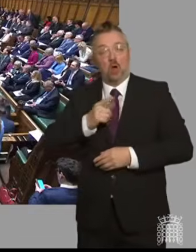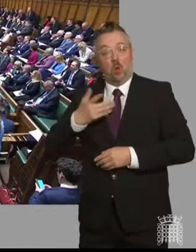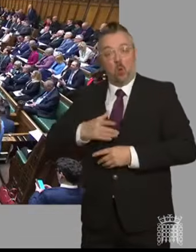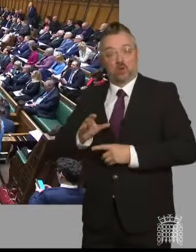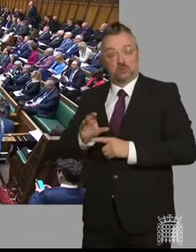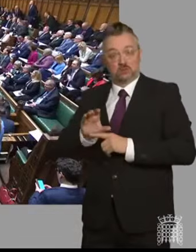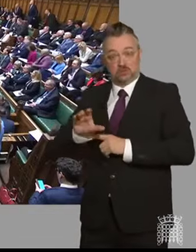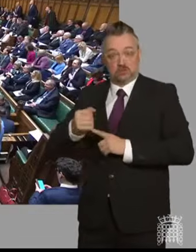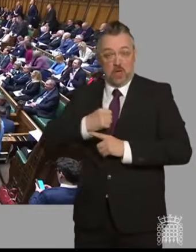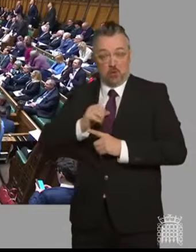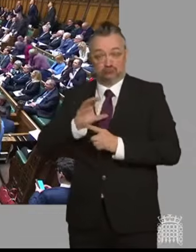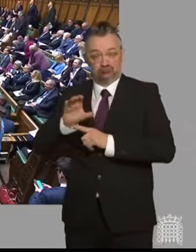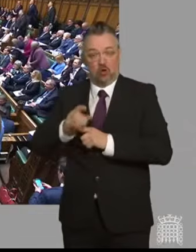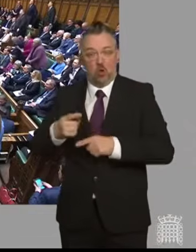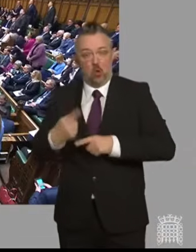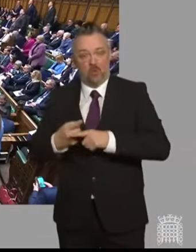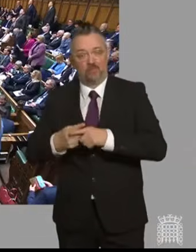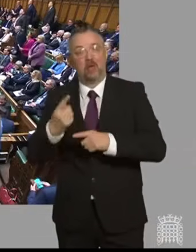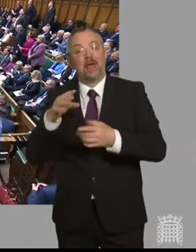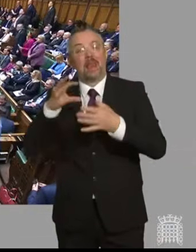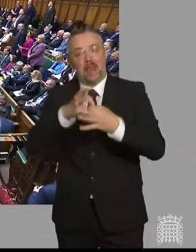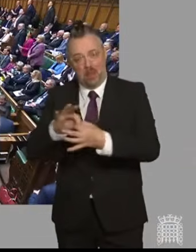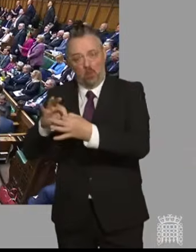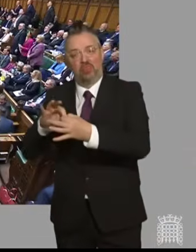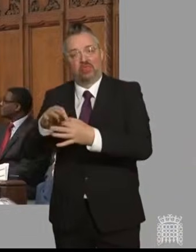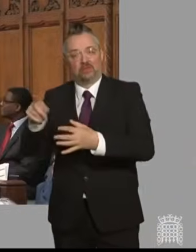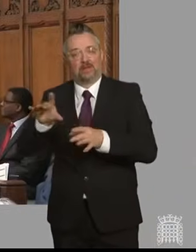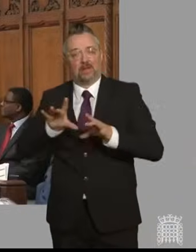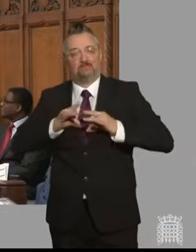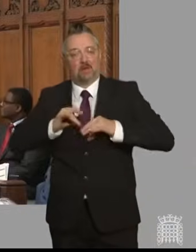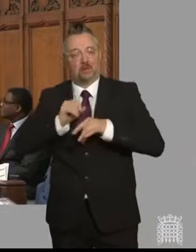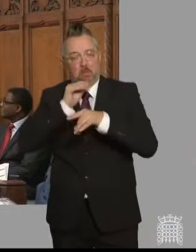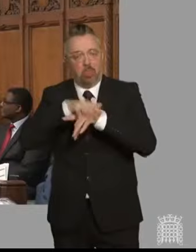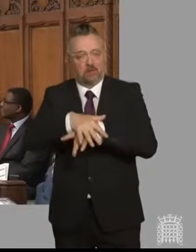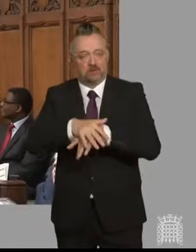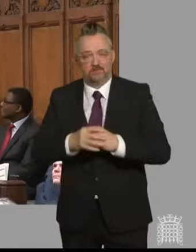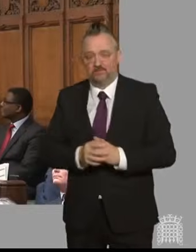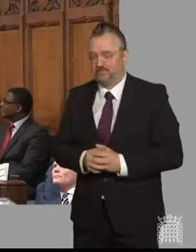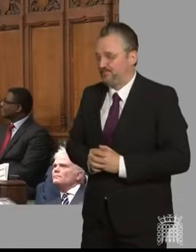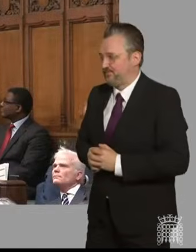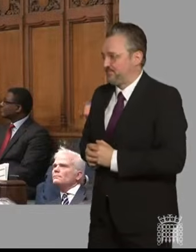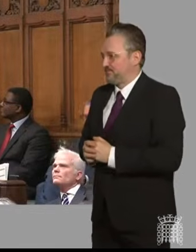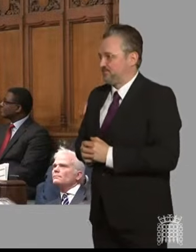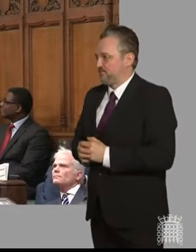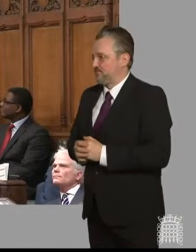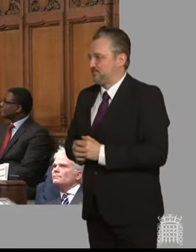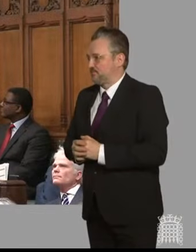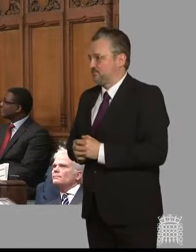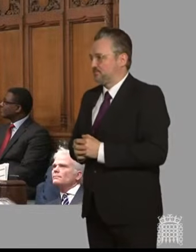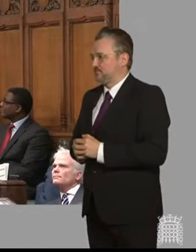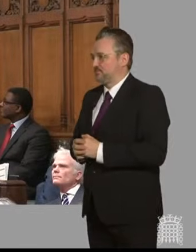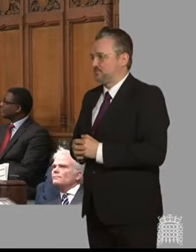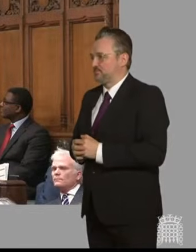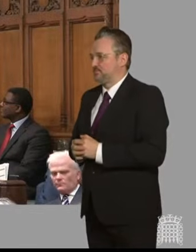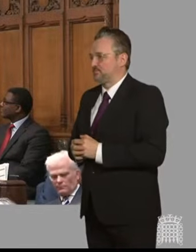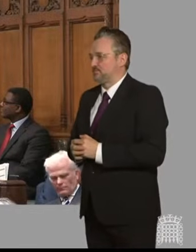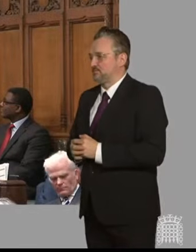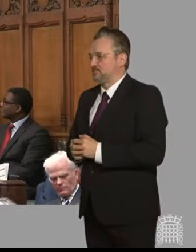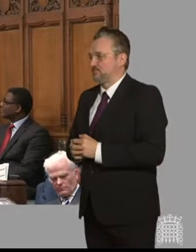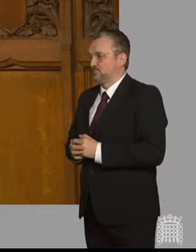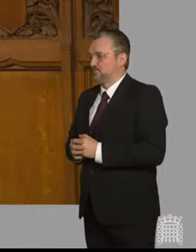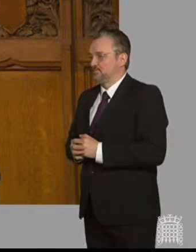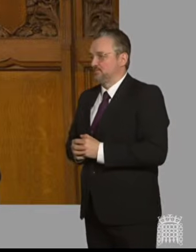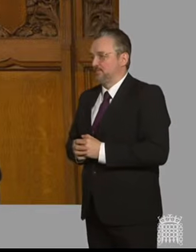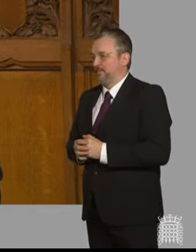Neil Kaczynski. Thank you, Mr. Speaker. I'd like to thank the Prime Minister sincerely for the extra £244